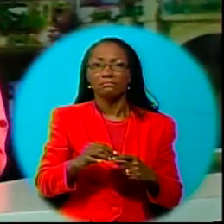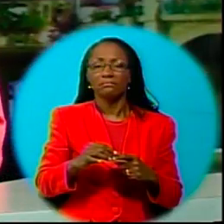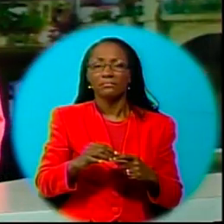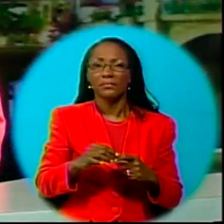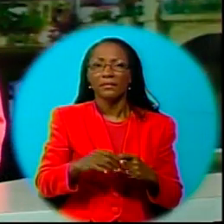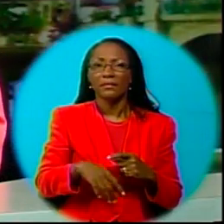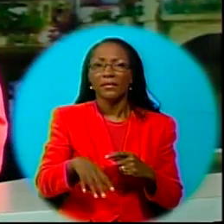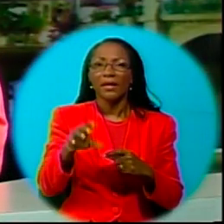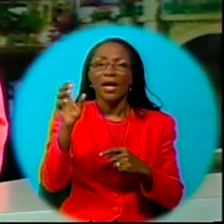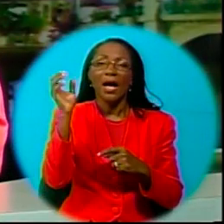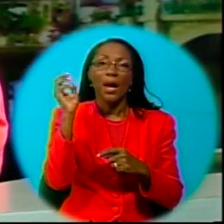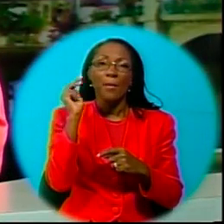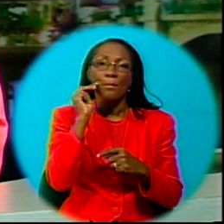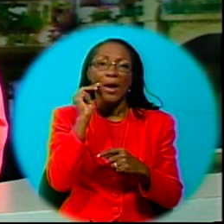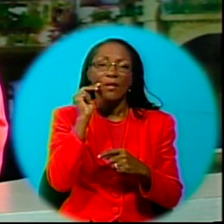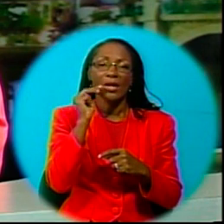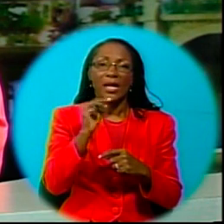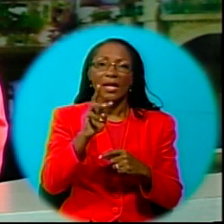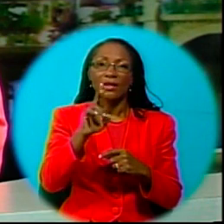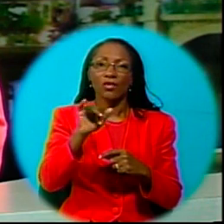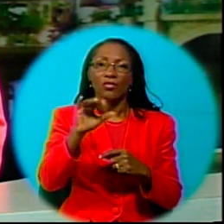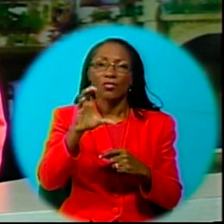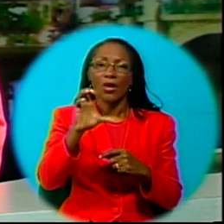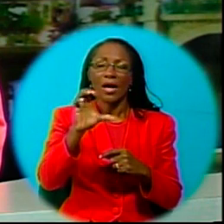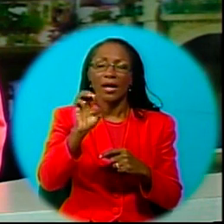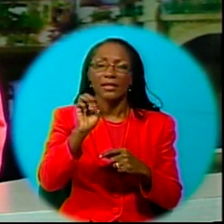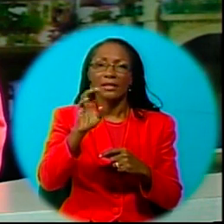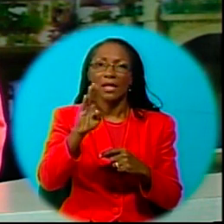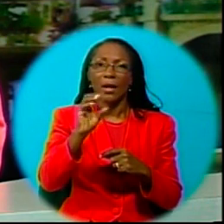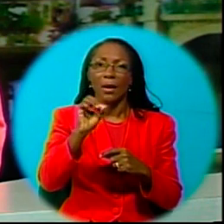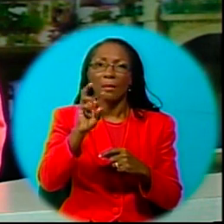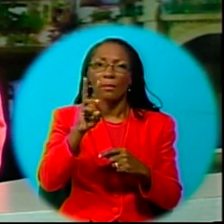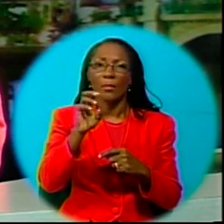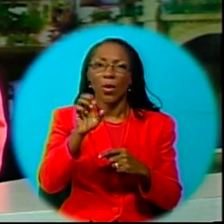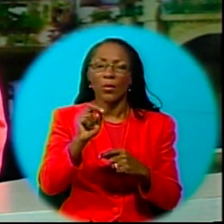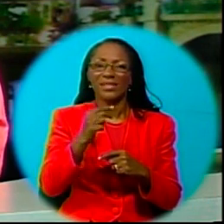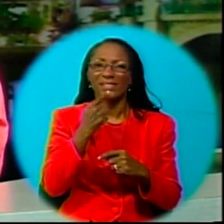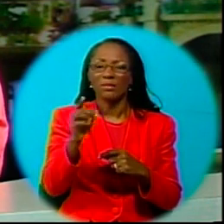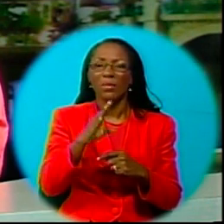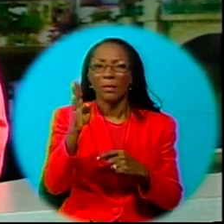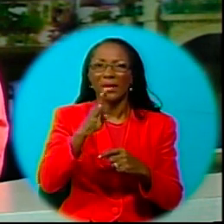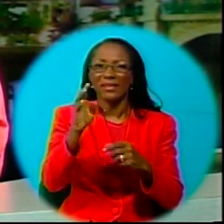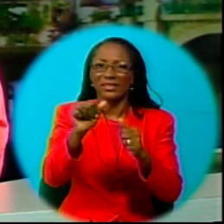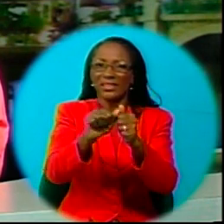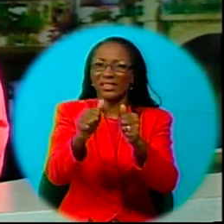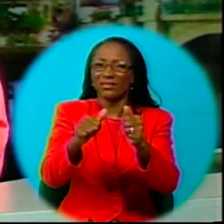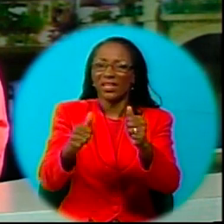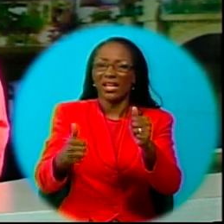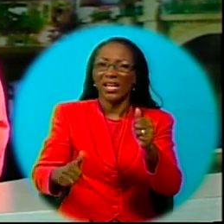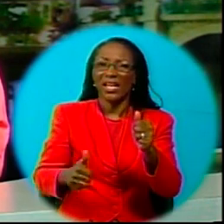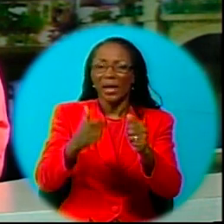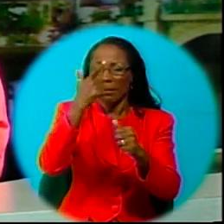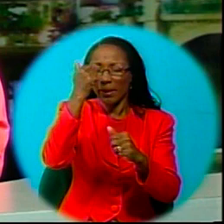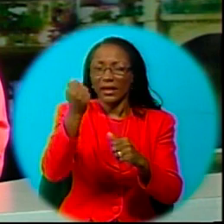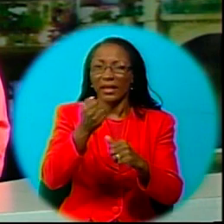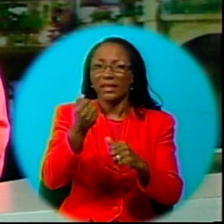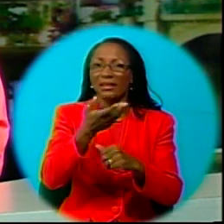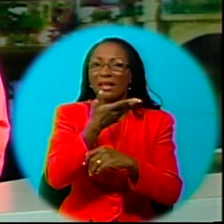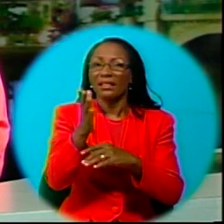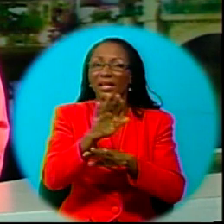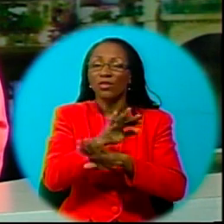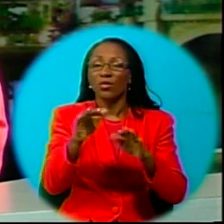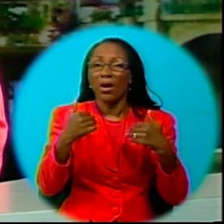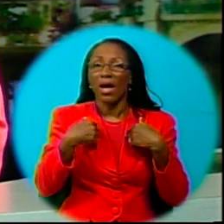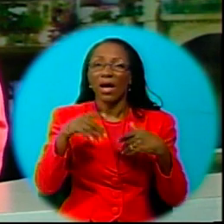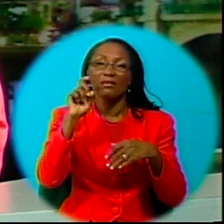believes Barbados is falling behind by failing to enact sexual harassment legislation to protect women in the workplace, saying